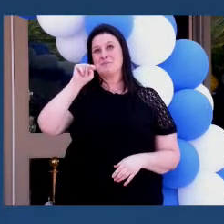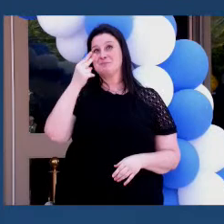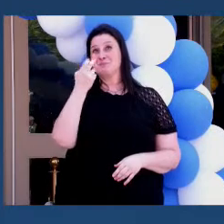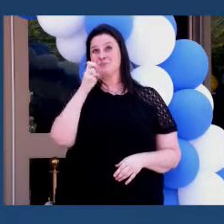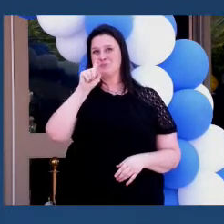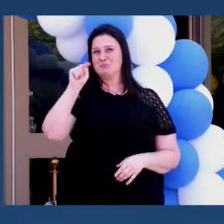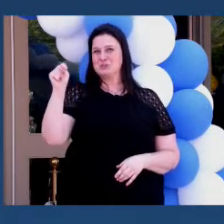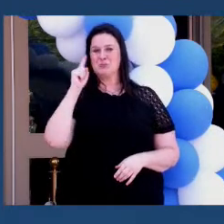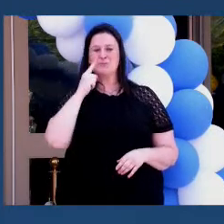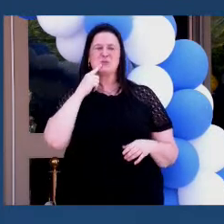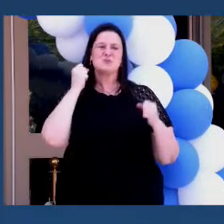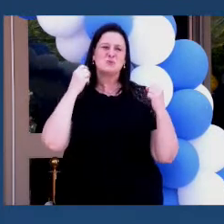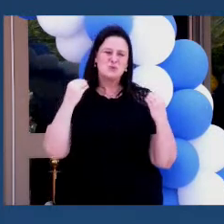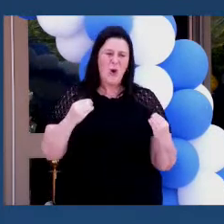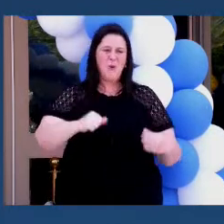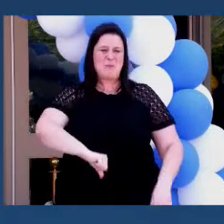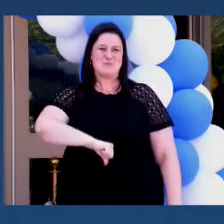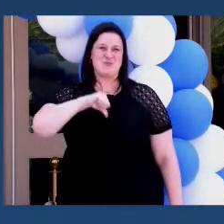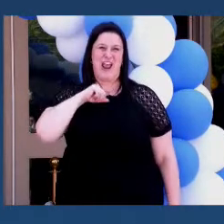of this, right? I was talking